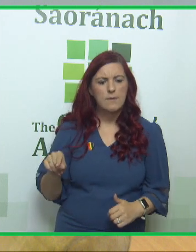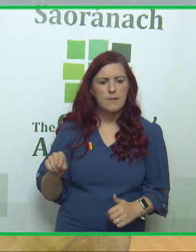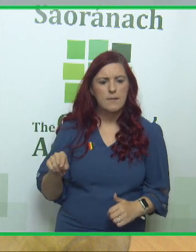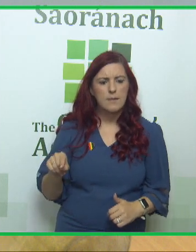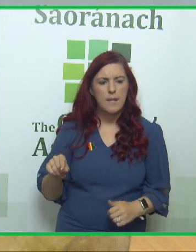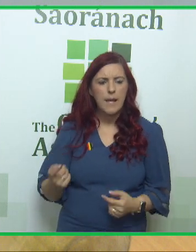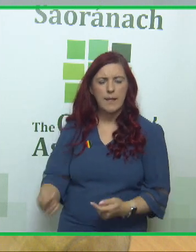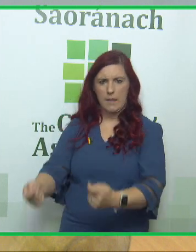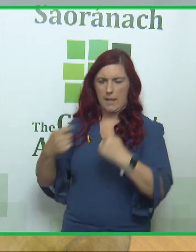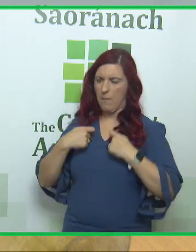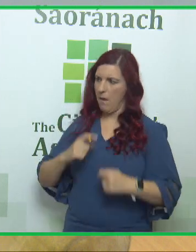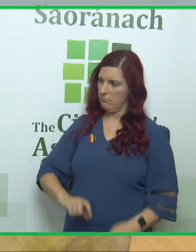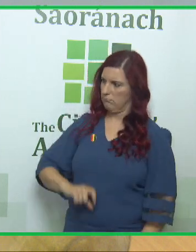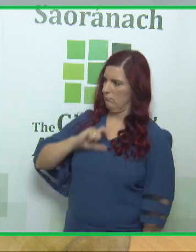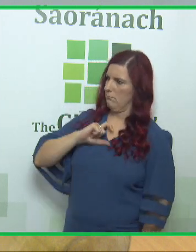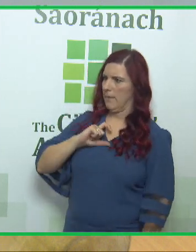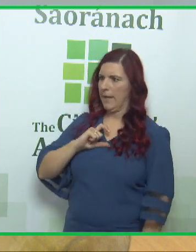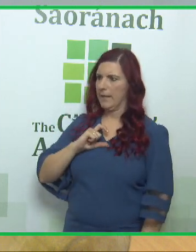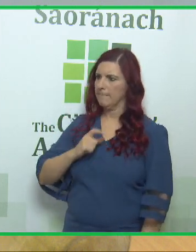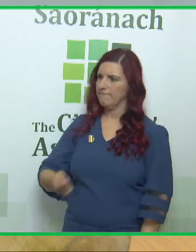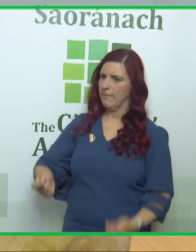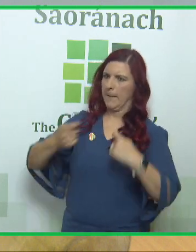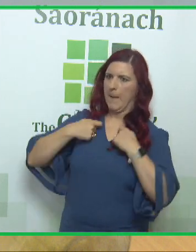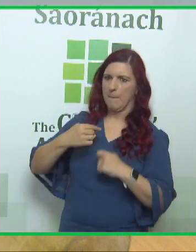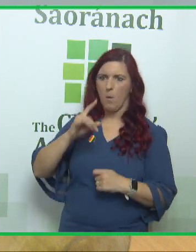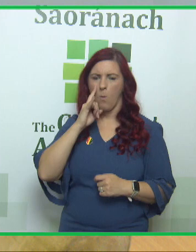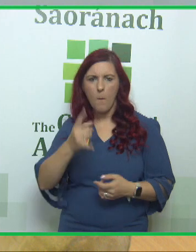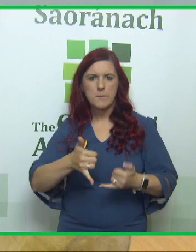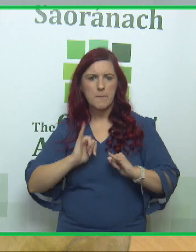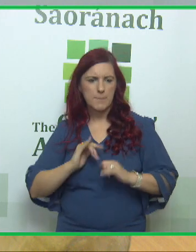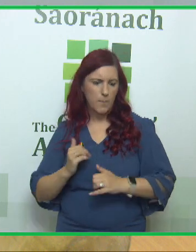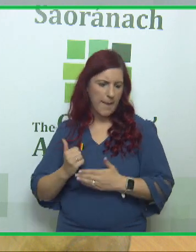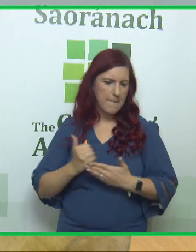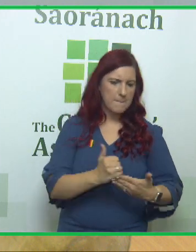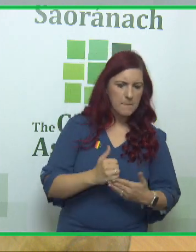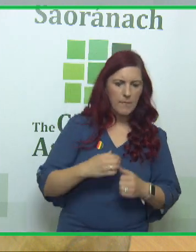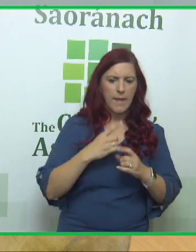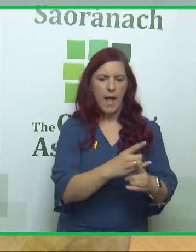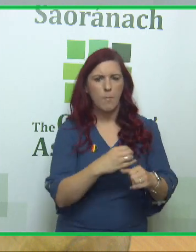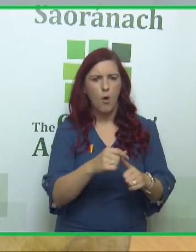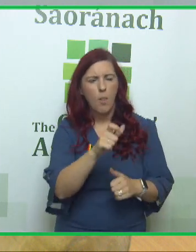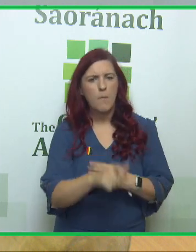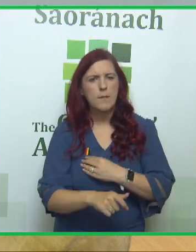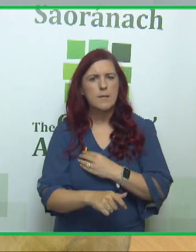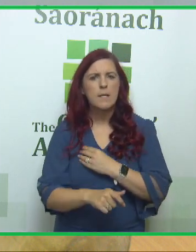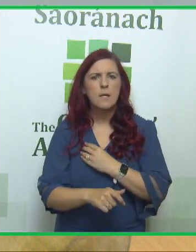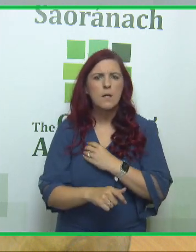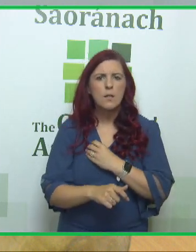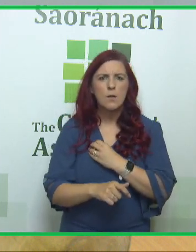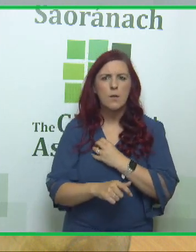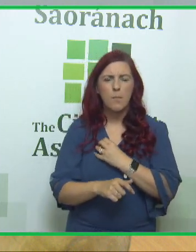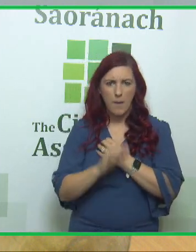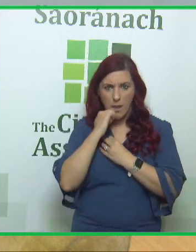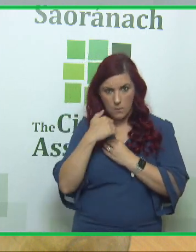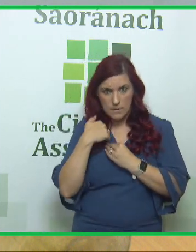it gave me a lot of confidence. It gave me hope to be able to help somebody else. Like, I seen that what I had was,